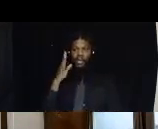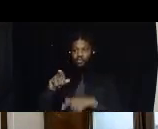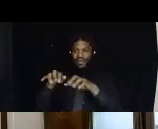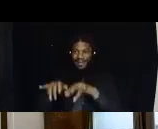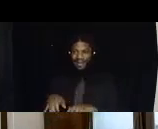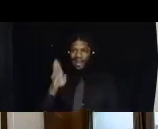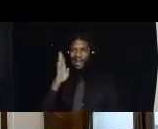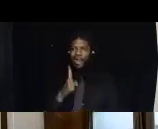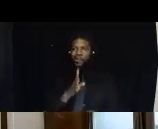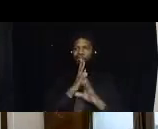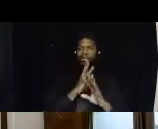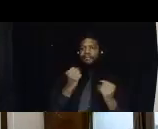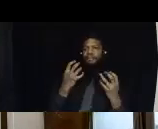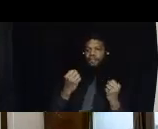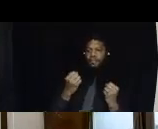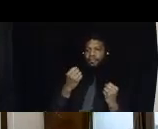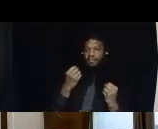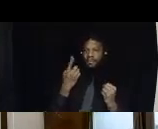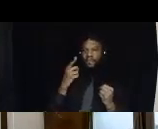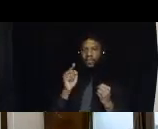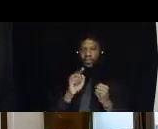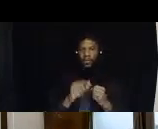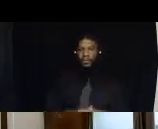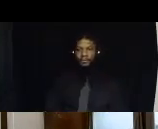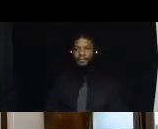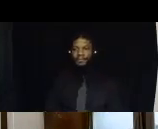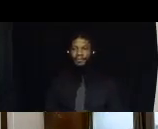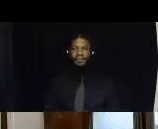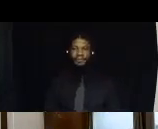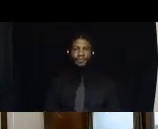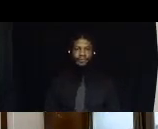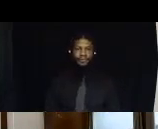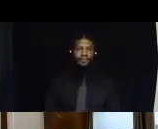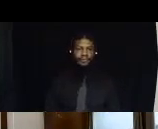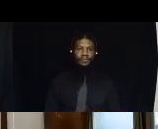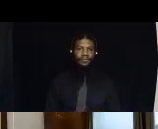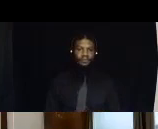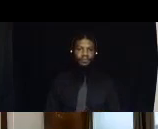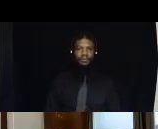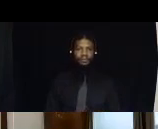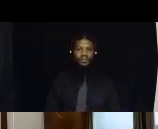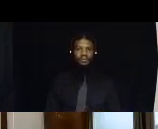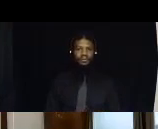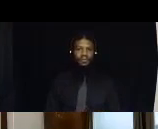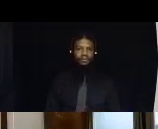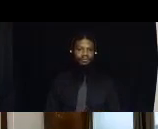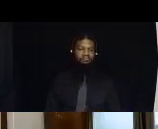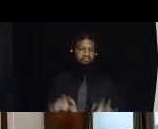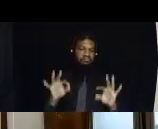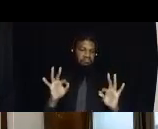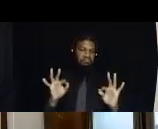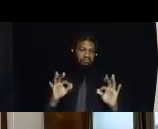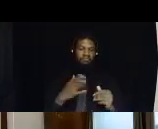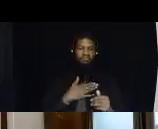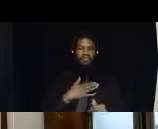them. Okay, so I kind of picked a couple of different images that were going through like my Instagram